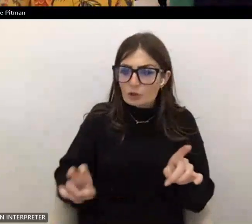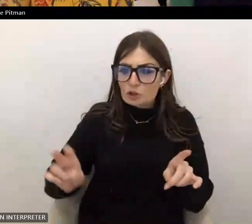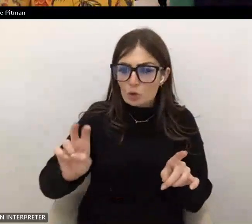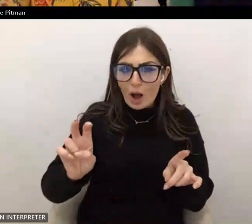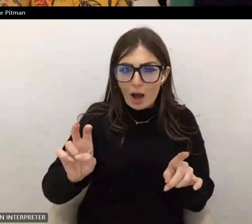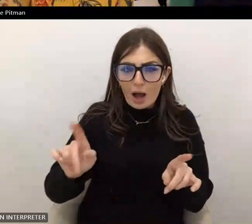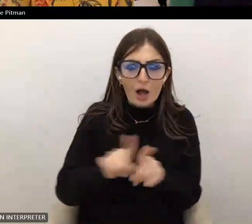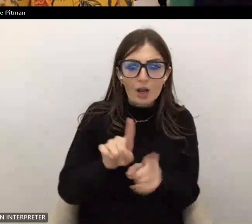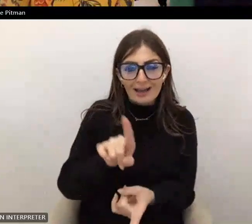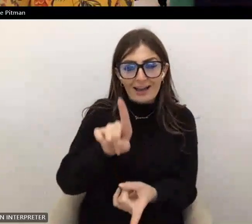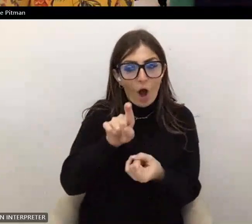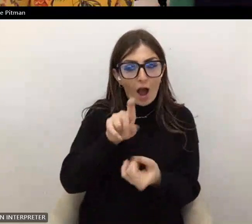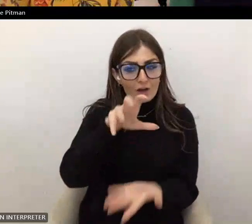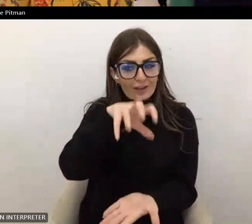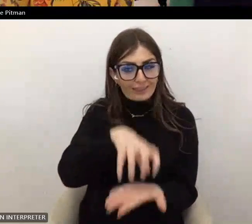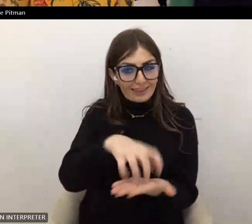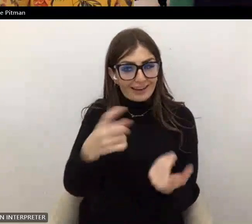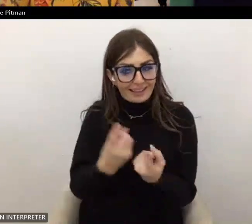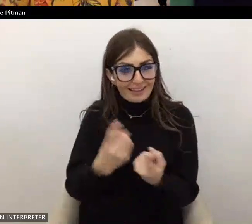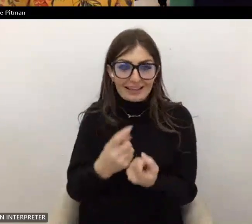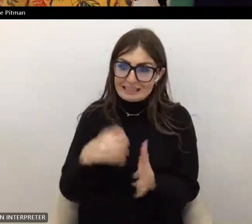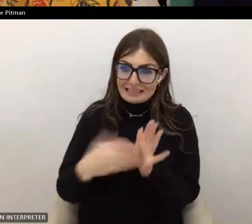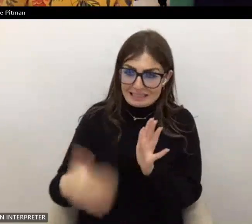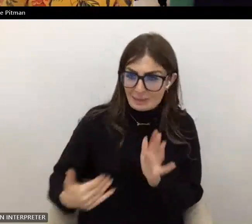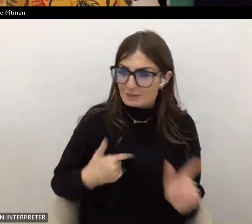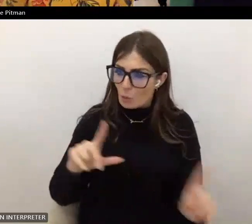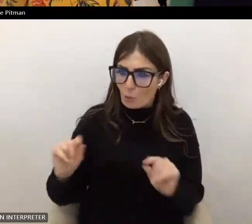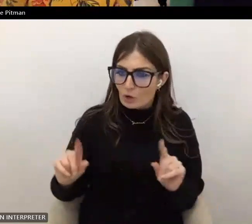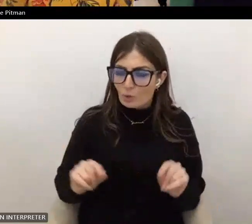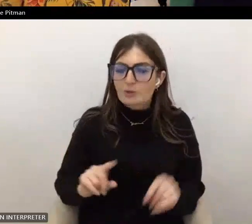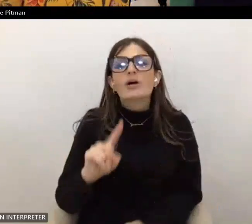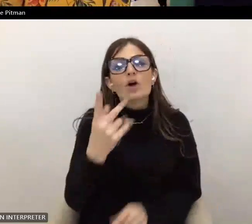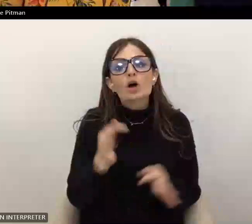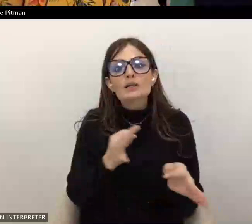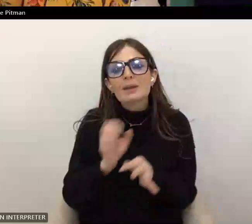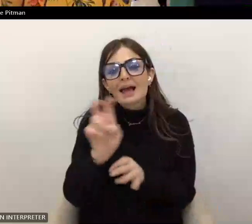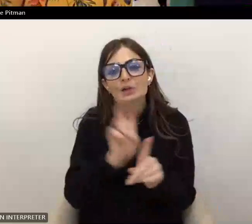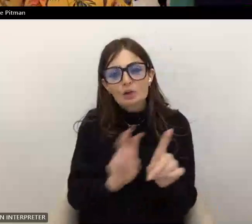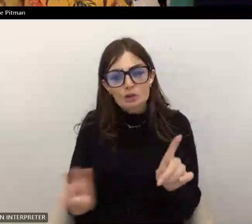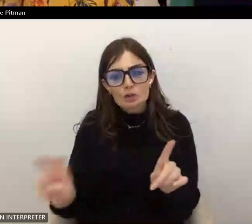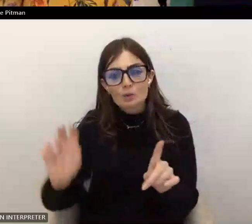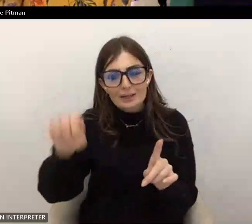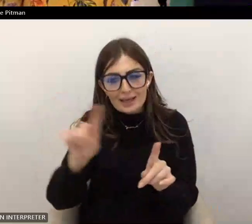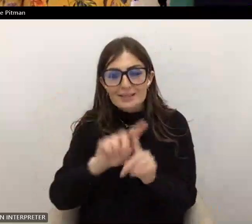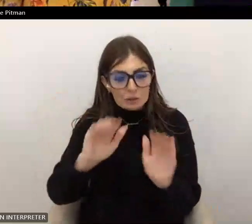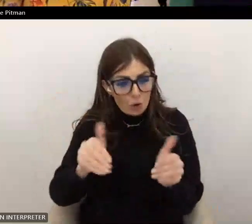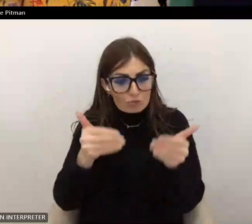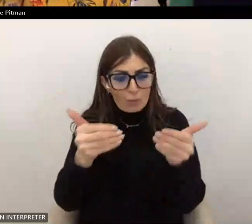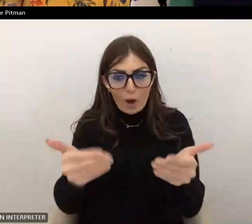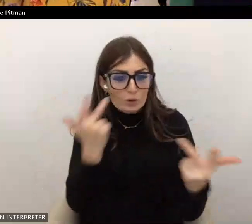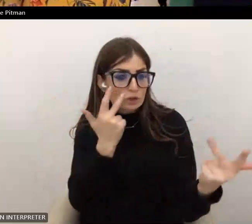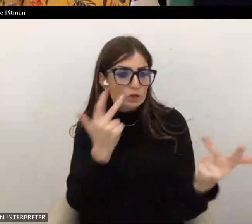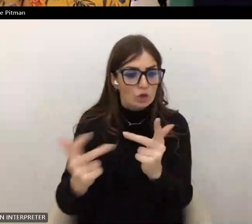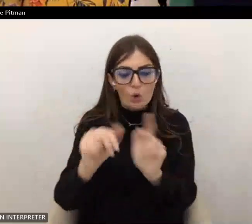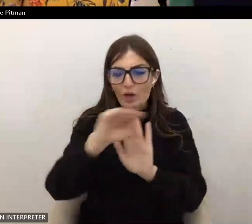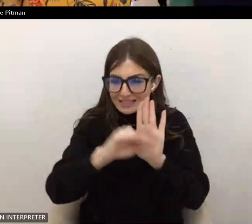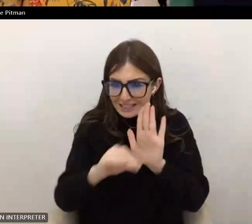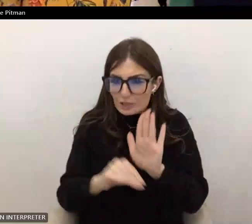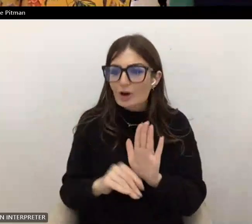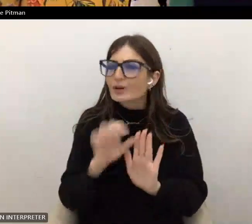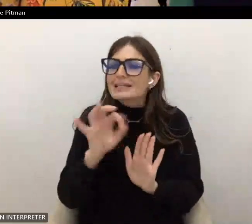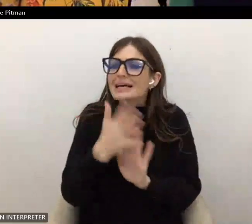are expensive. What do I do first? First of all, plan out your tour and your proposed tour itinerary. You don't necessarily